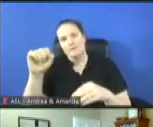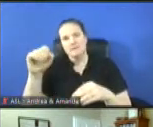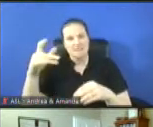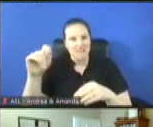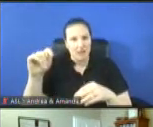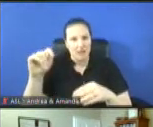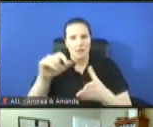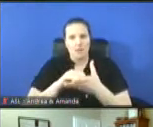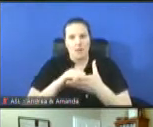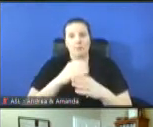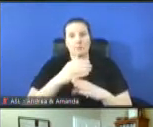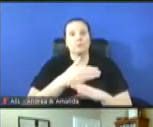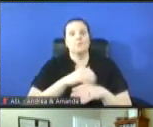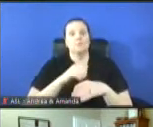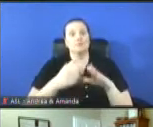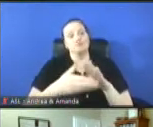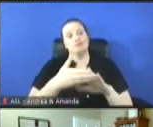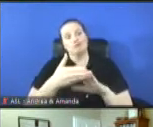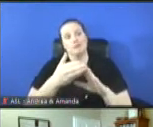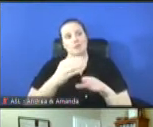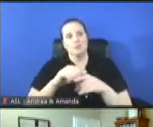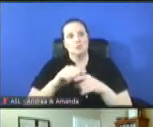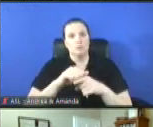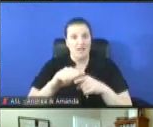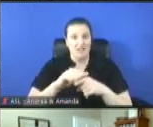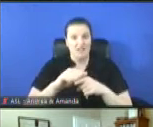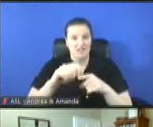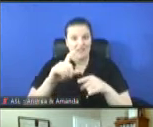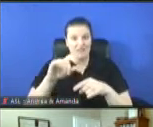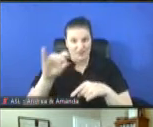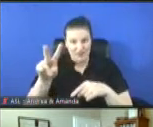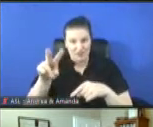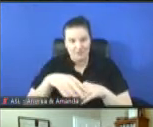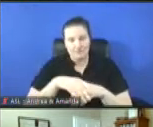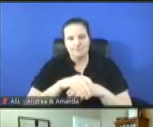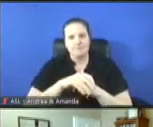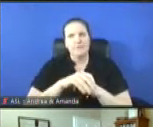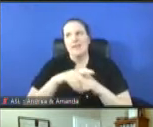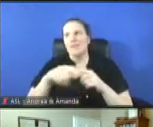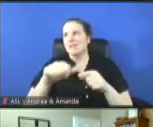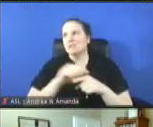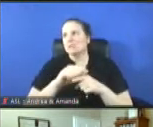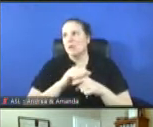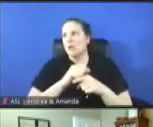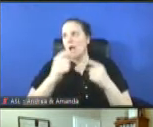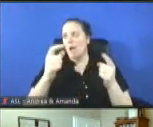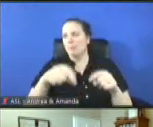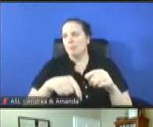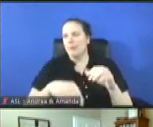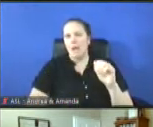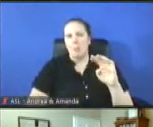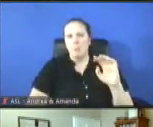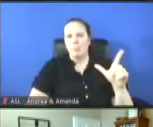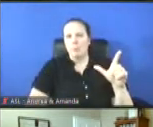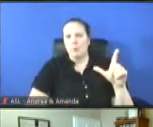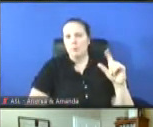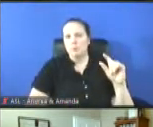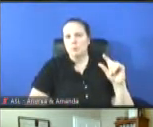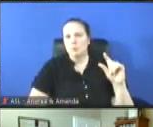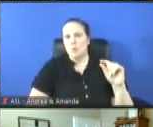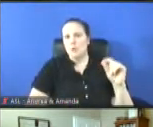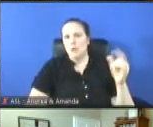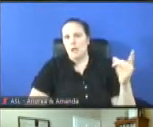were previously run through the training division. And this this training took place in April of